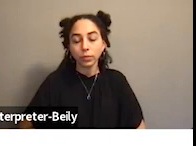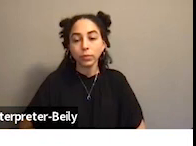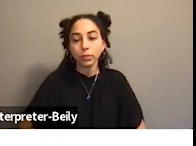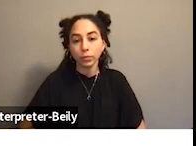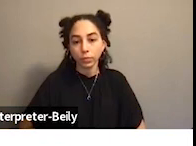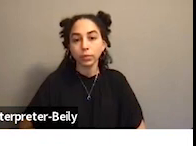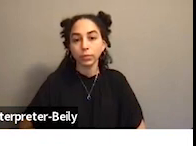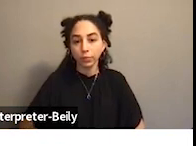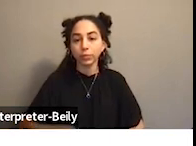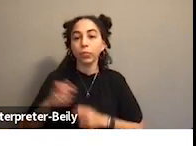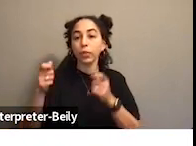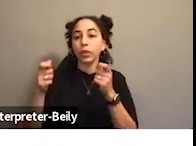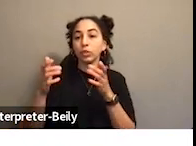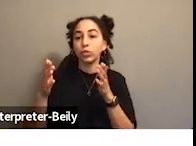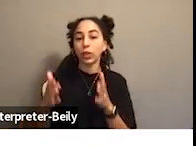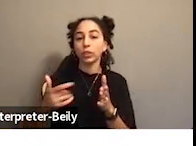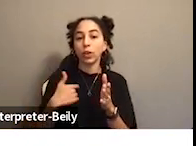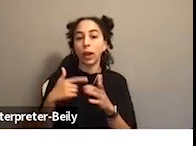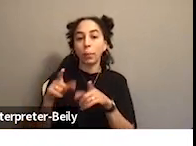And Director, I'm also